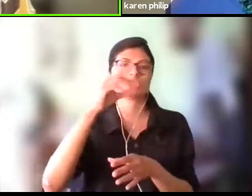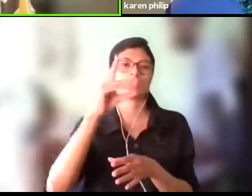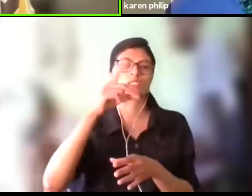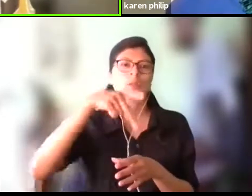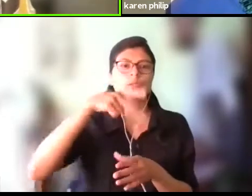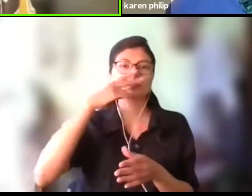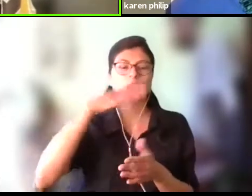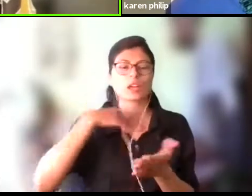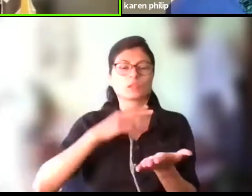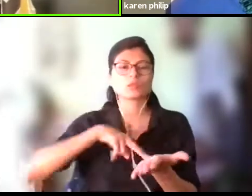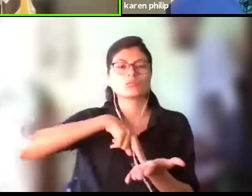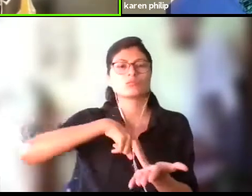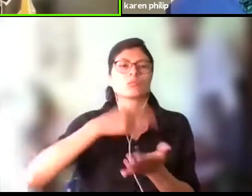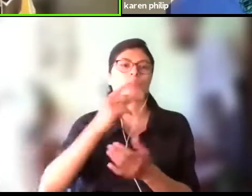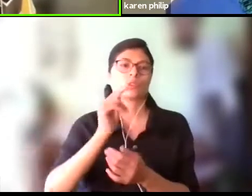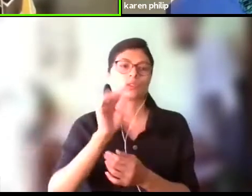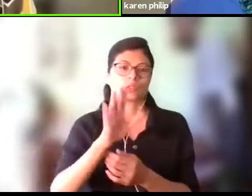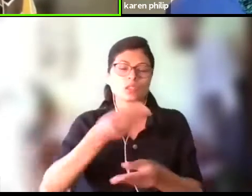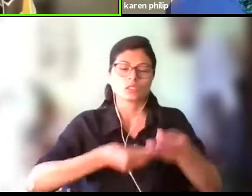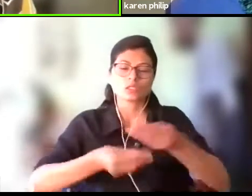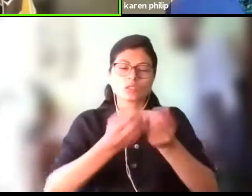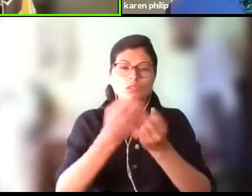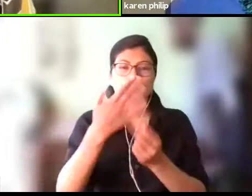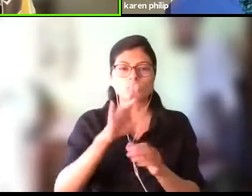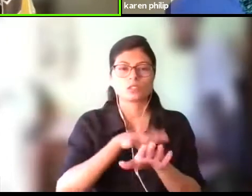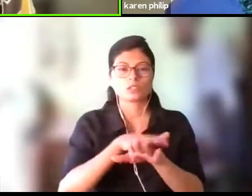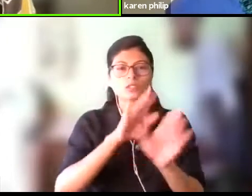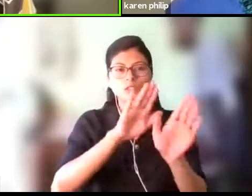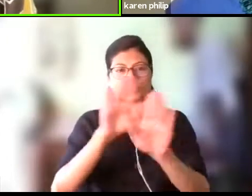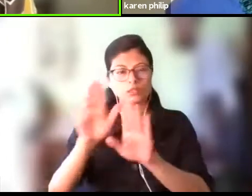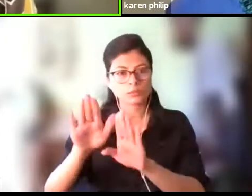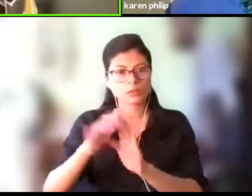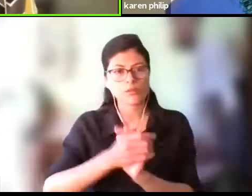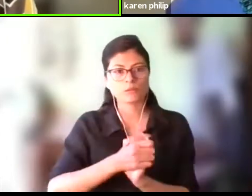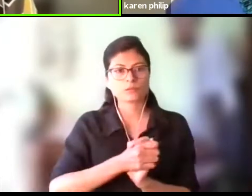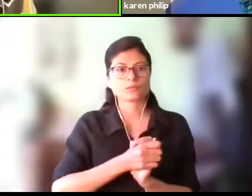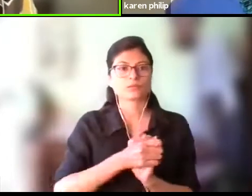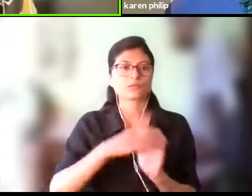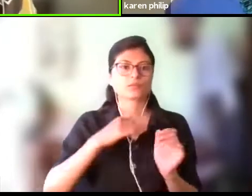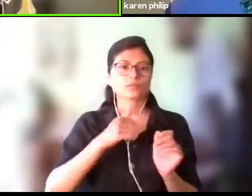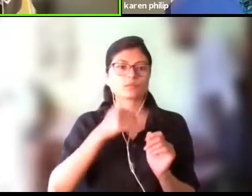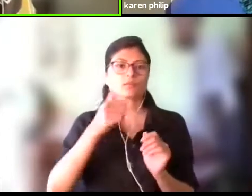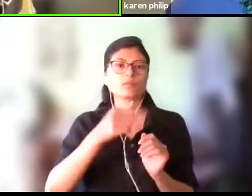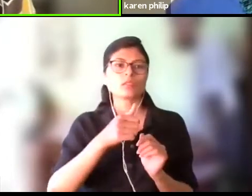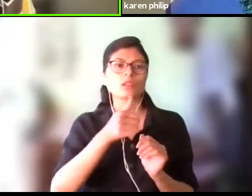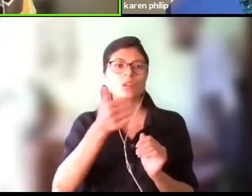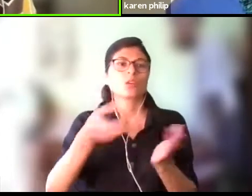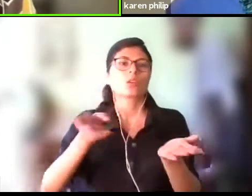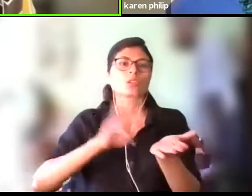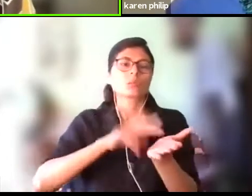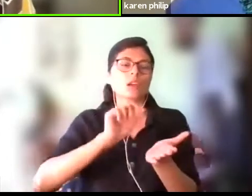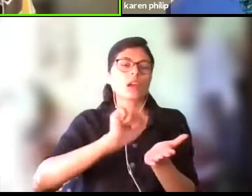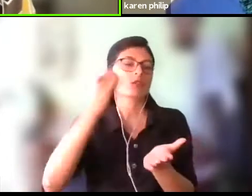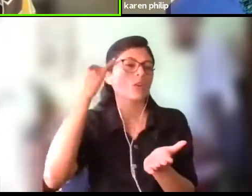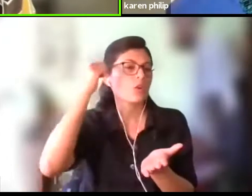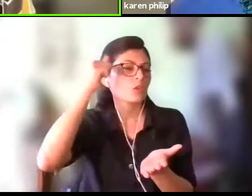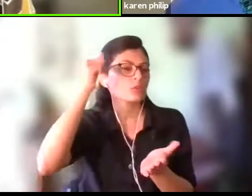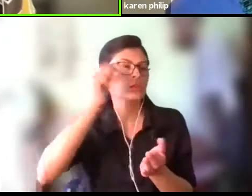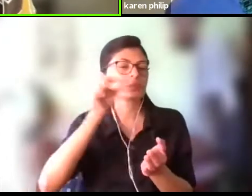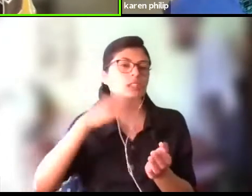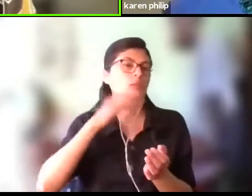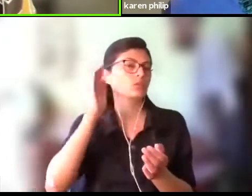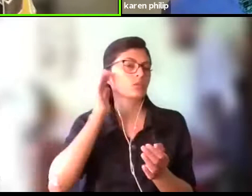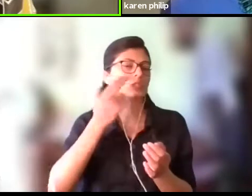for sharing that. There will be an opportunity, you know, to hear a little bit more about your experiences. But now I would like to go on